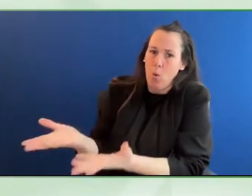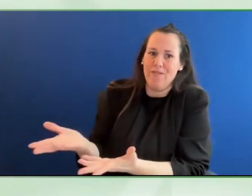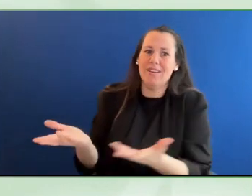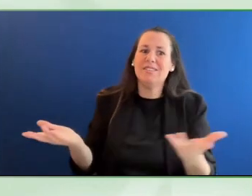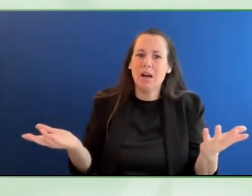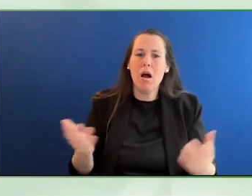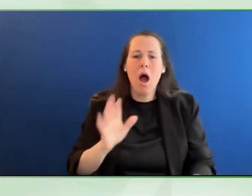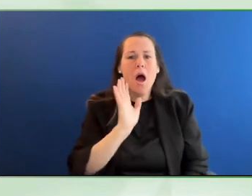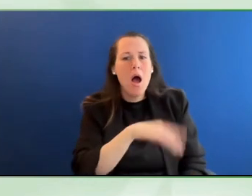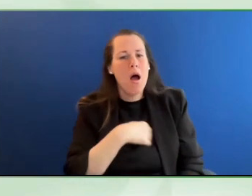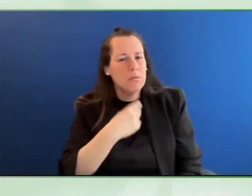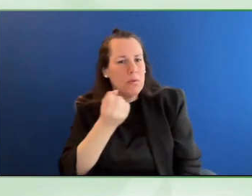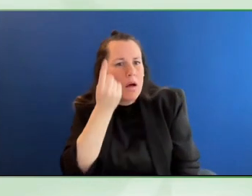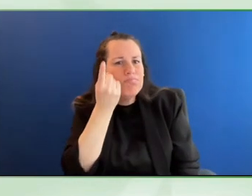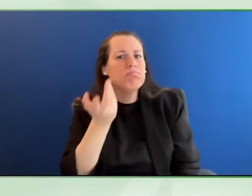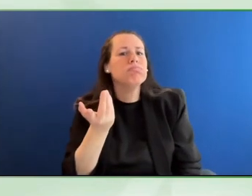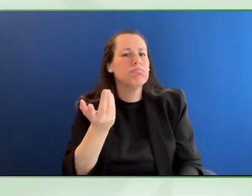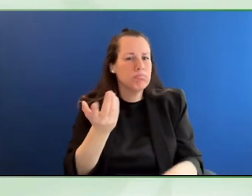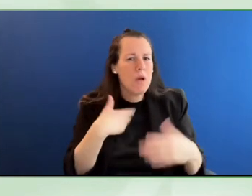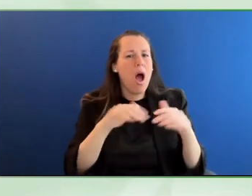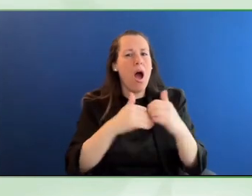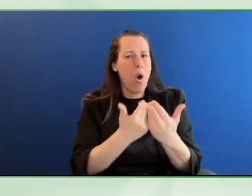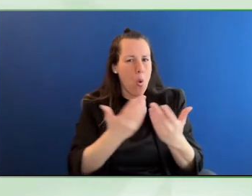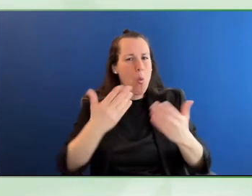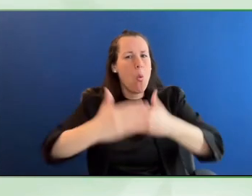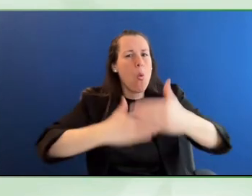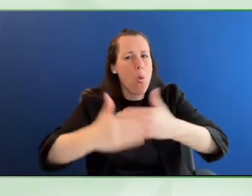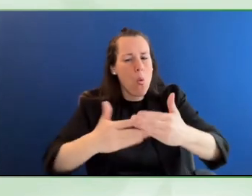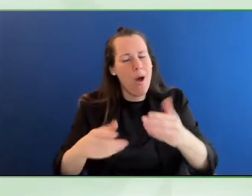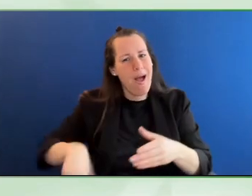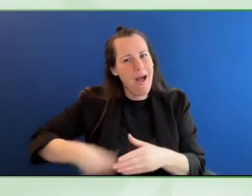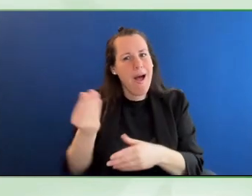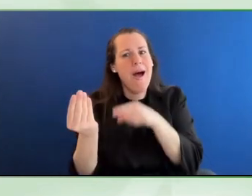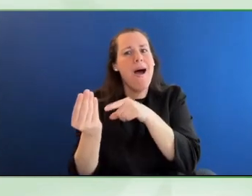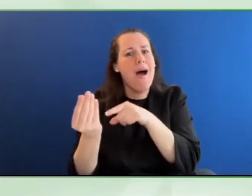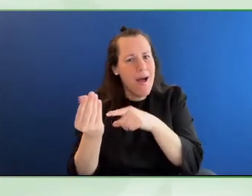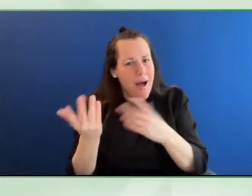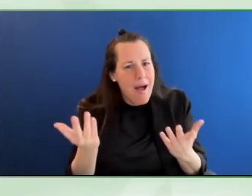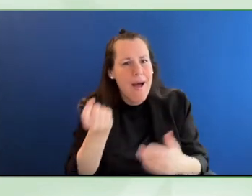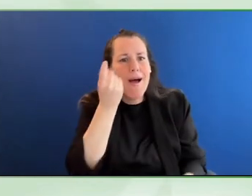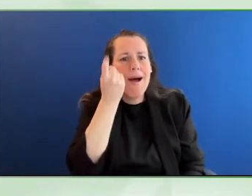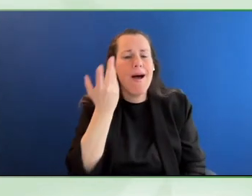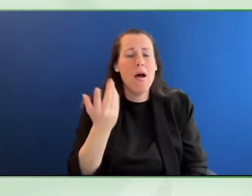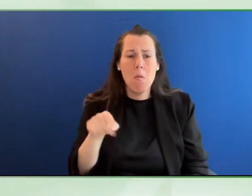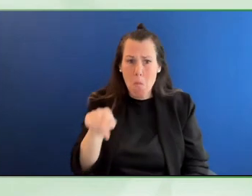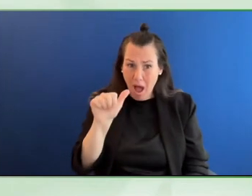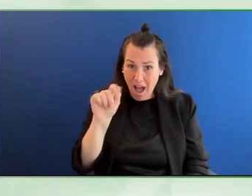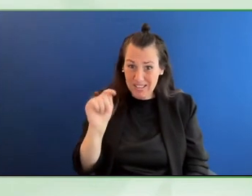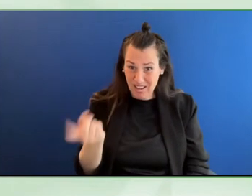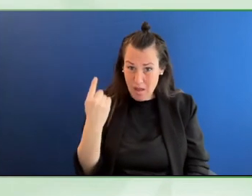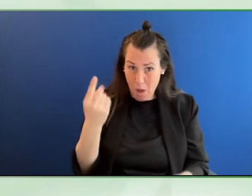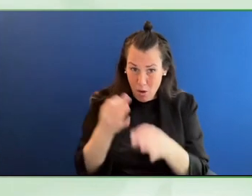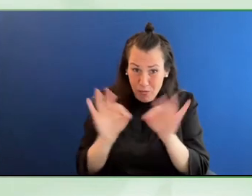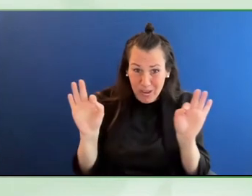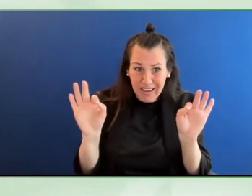of work. It's really hard. Not very many people can pull off. They sell, you know, a little bit and sell a lot. Later, when they're really big, they sell a site license, and it'll be on all